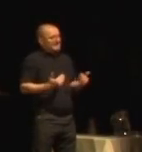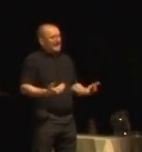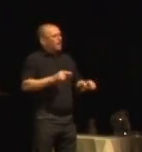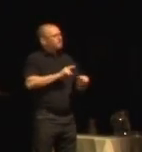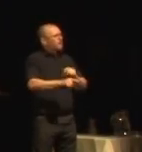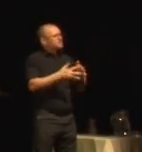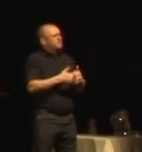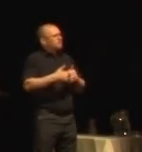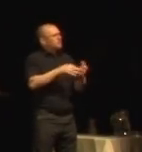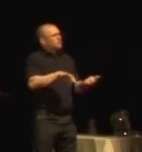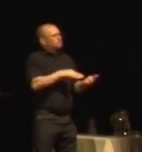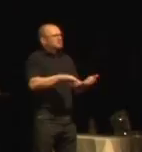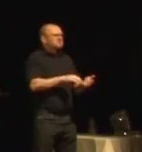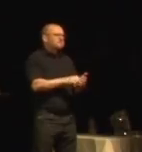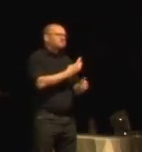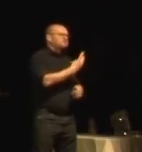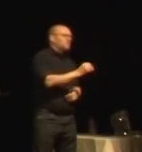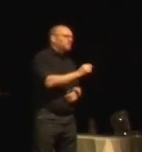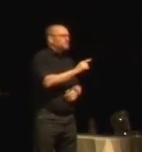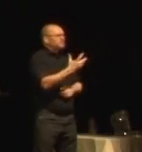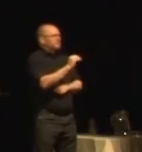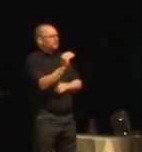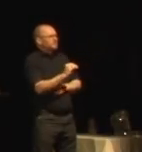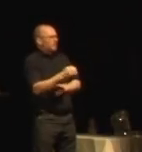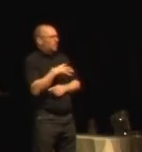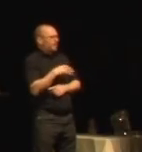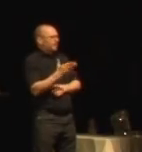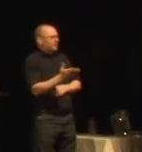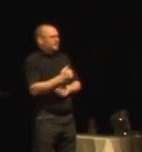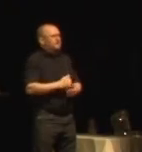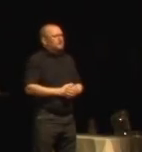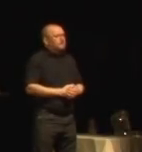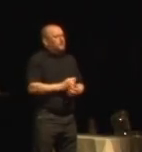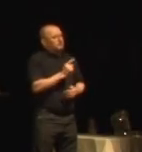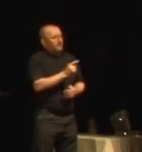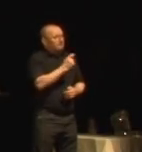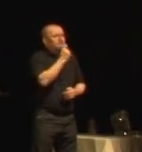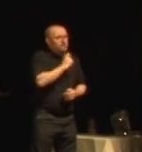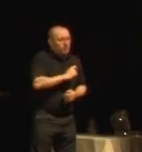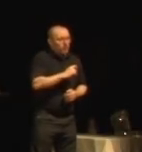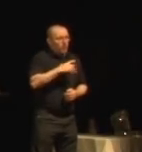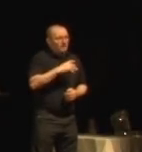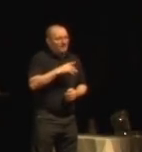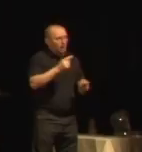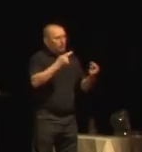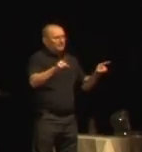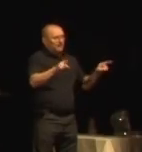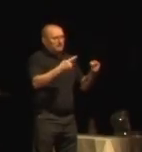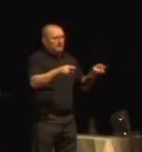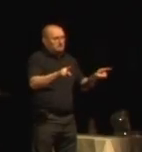to 50% women. Though there are very few women who are conductors or in the brass